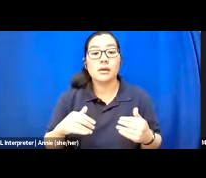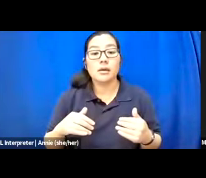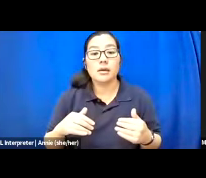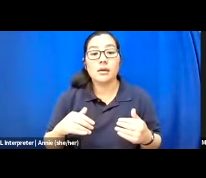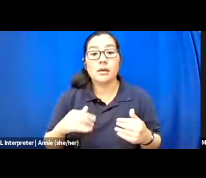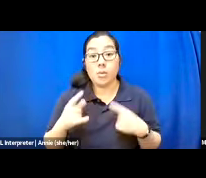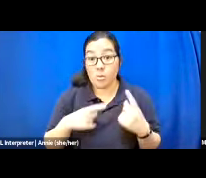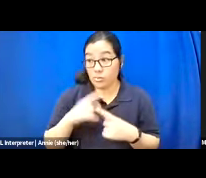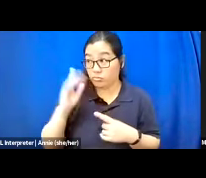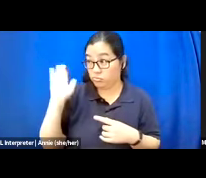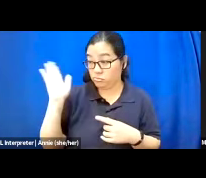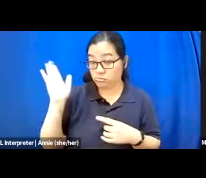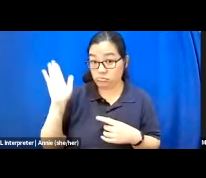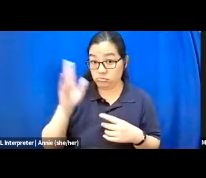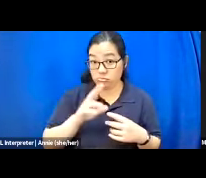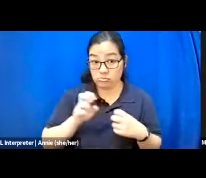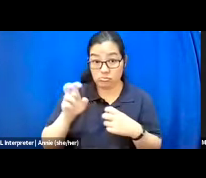the presentation, the Zoom,